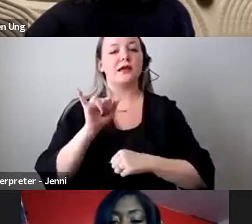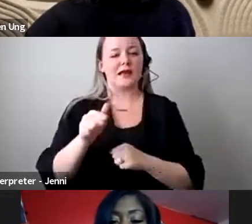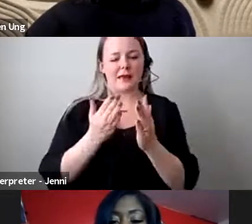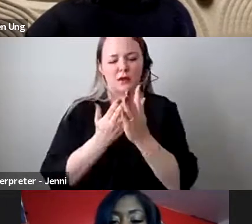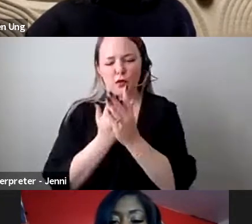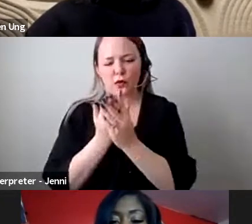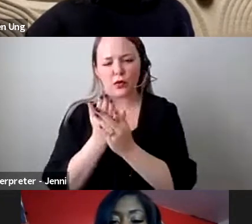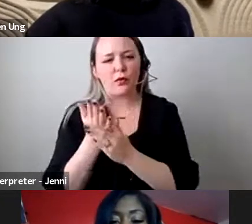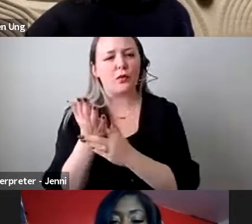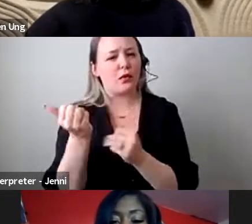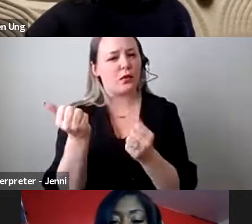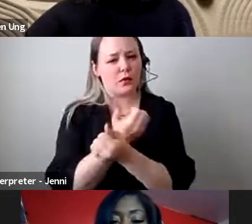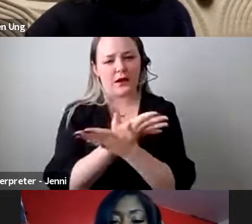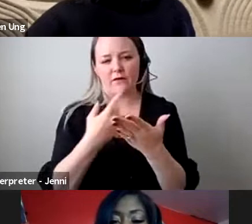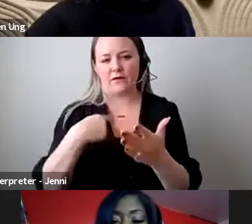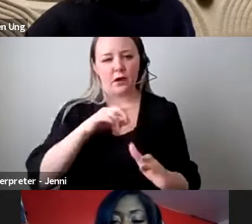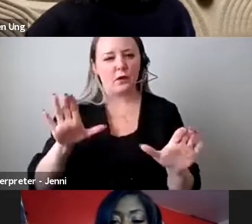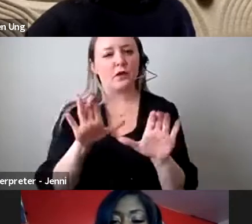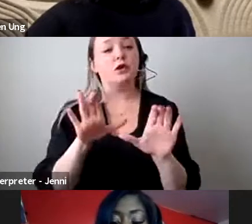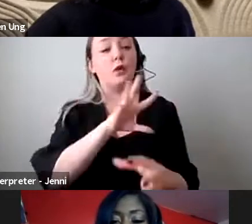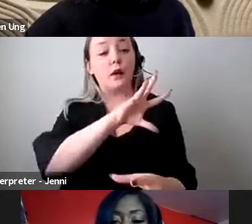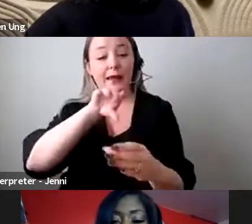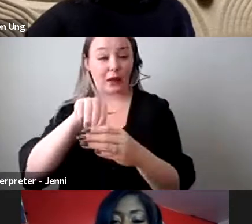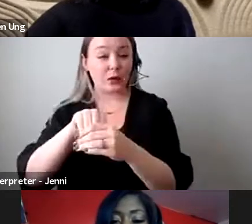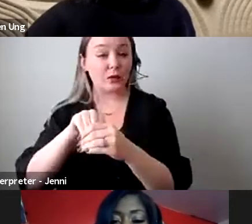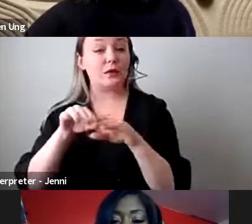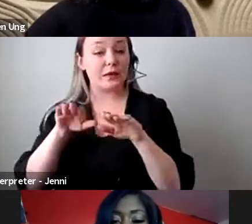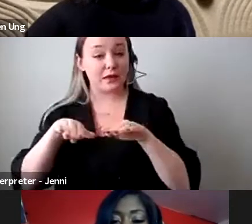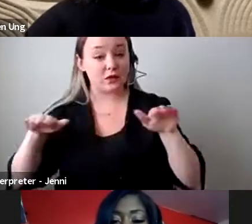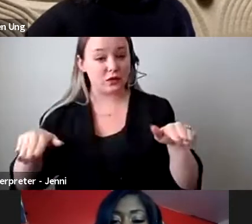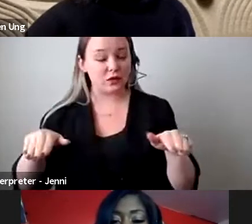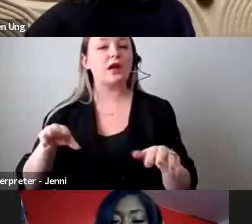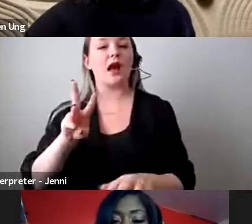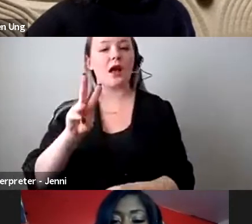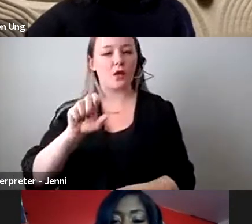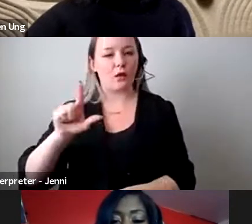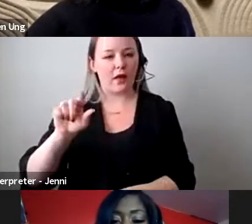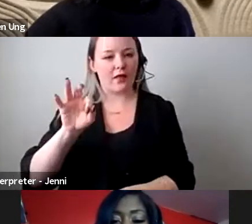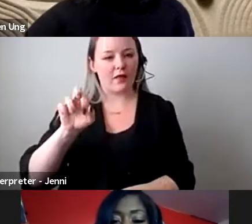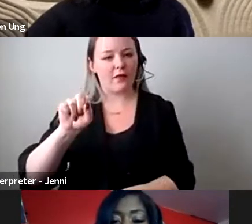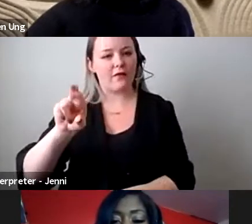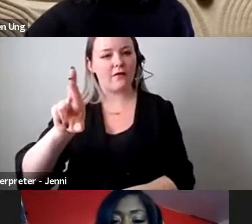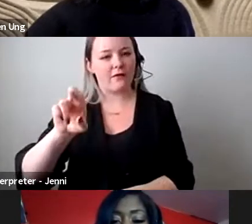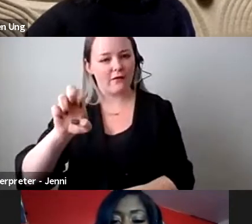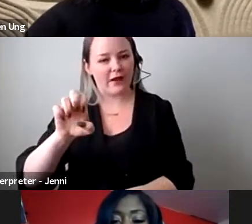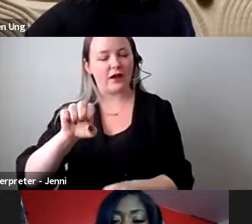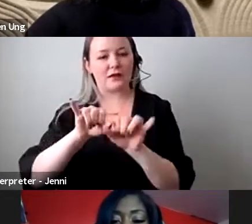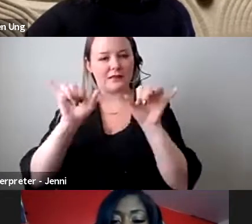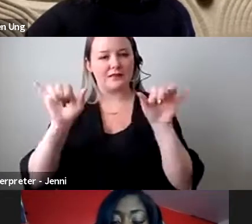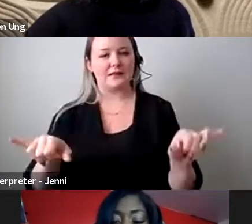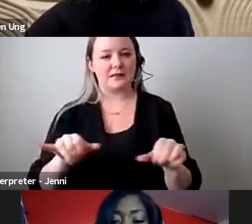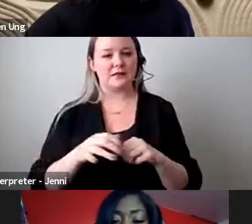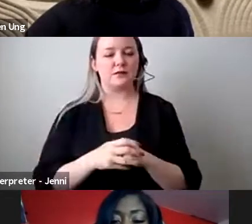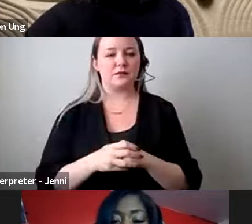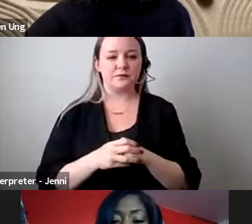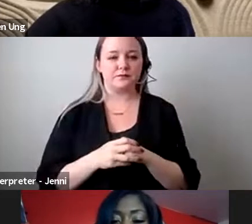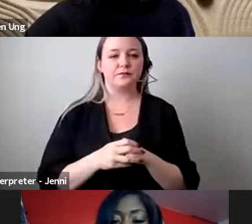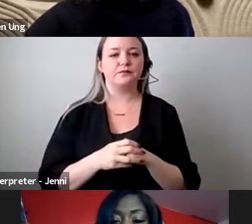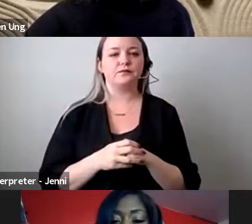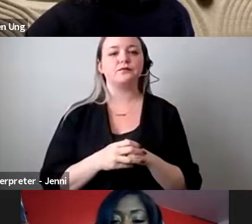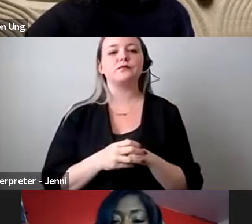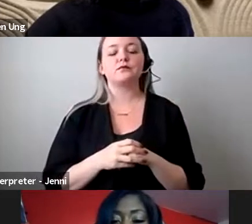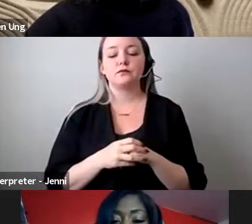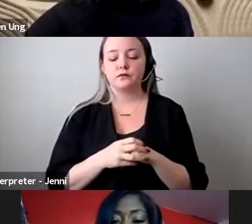do, including our child welfare system. The American Journal of Public Health reports